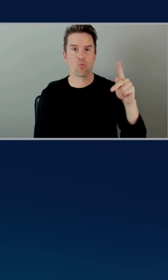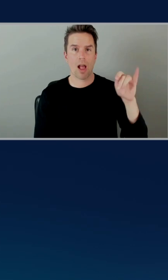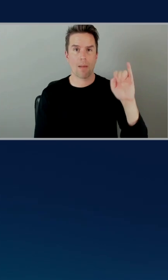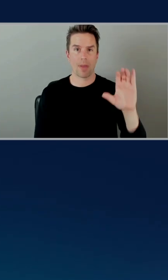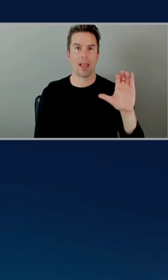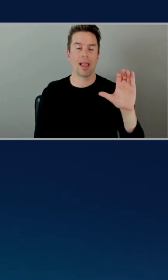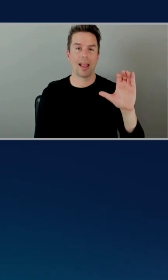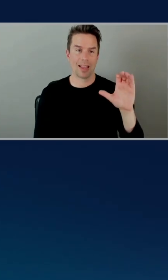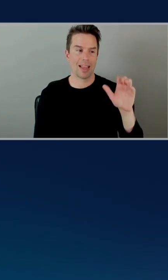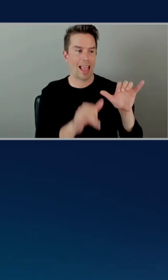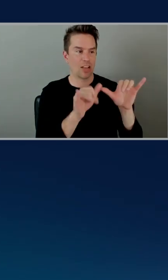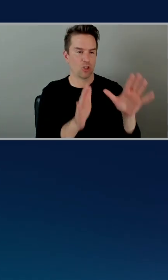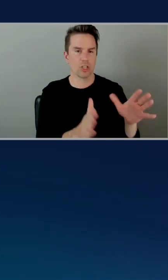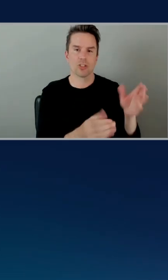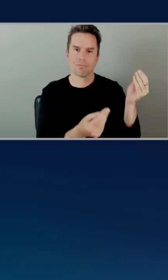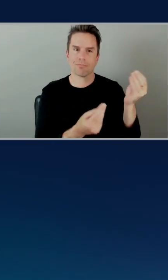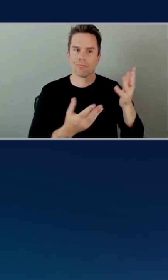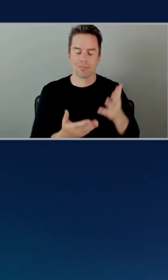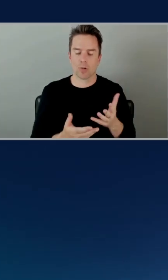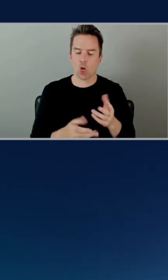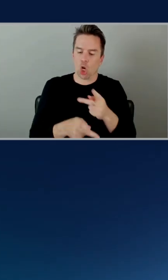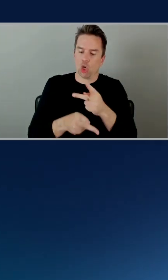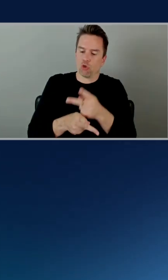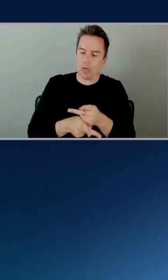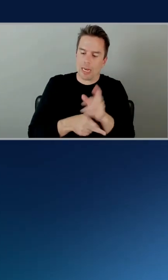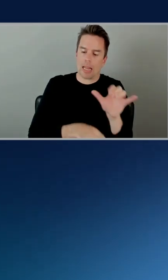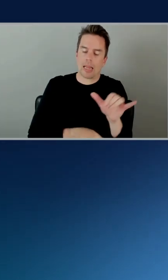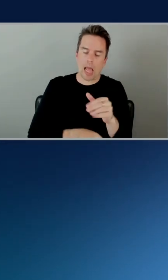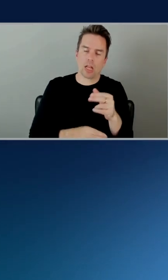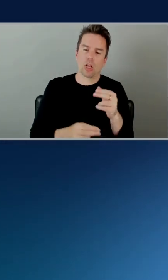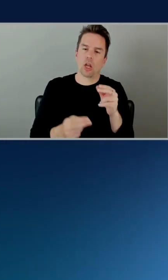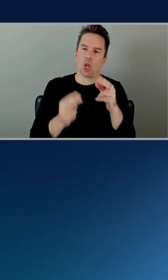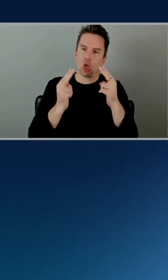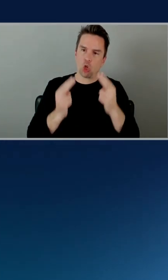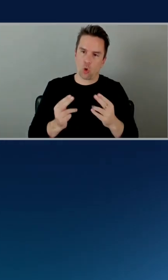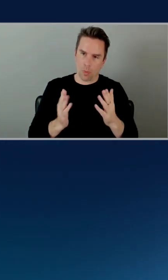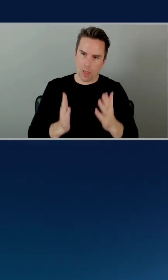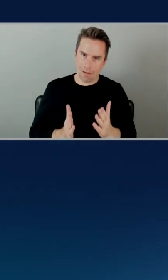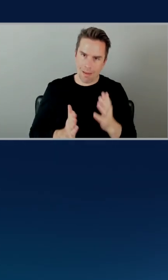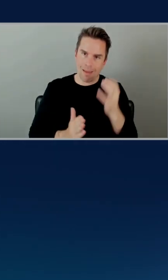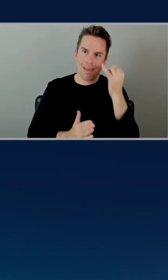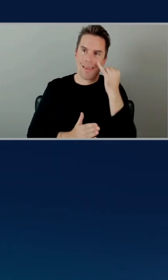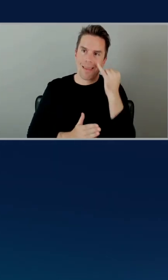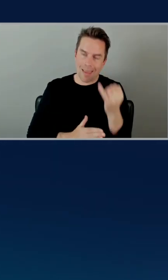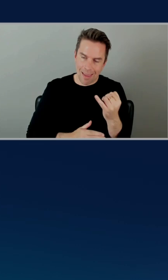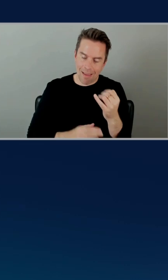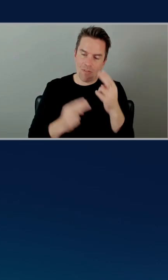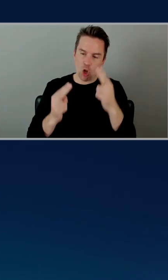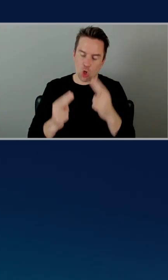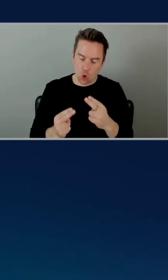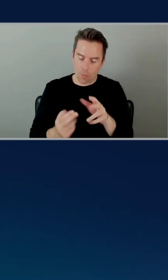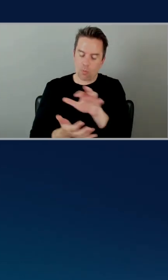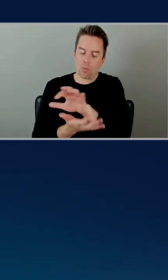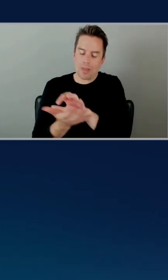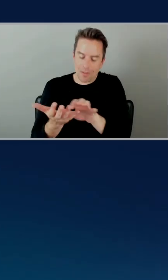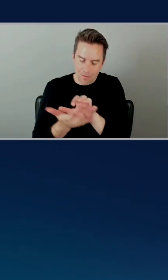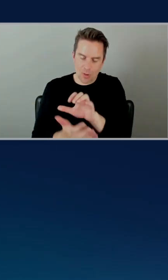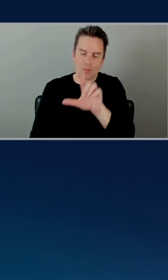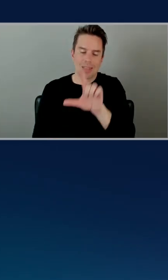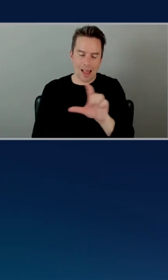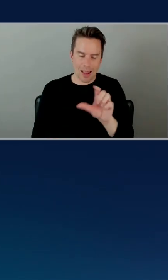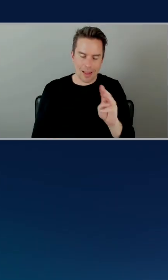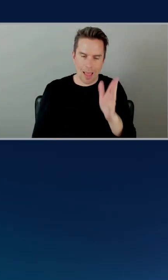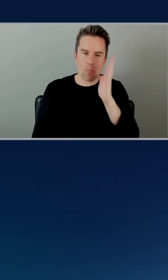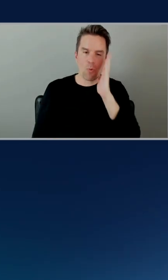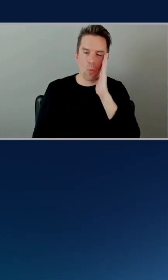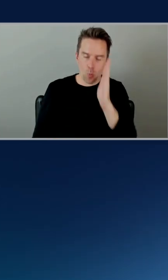human. If a human would get confused, then likely the LLM would too. Okay, so tell us a